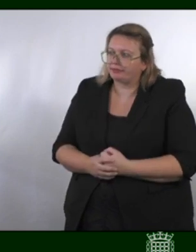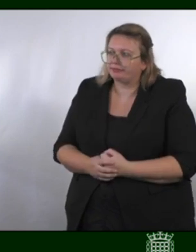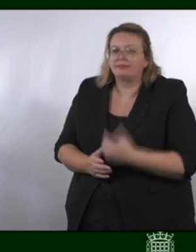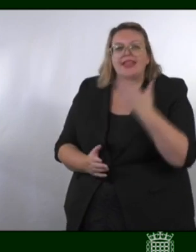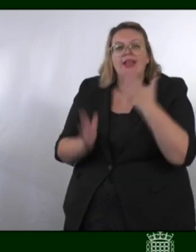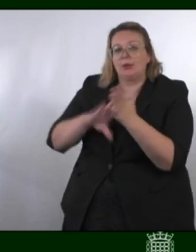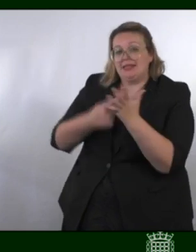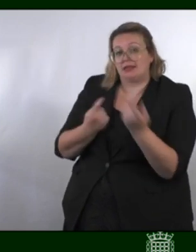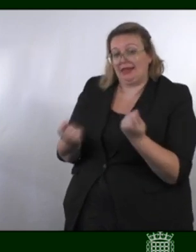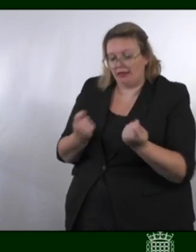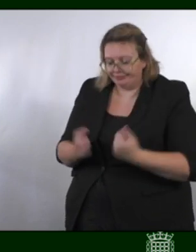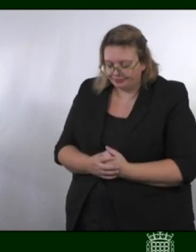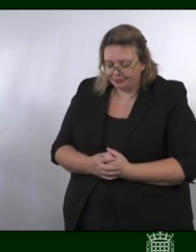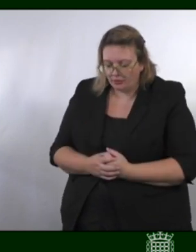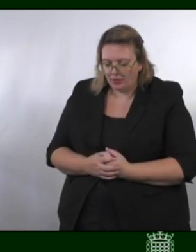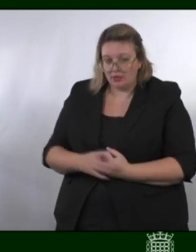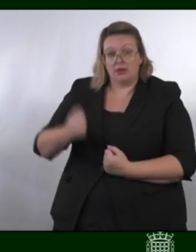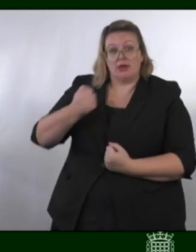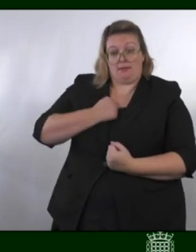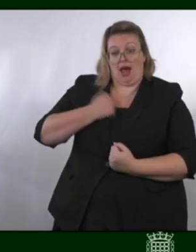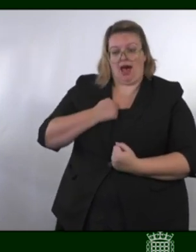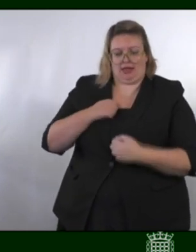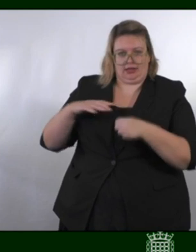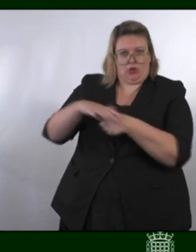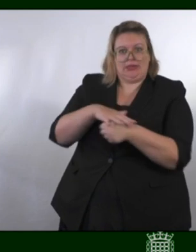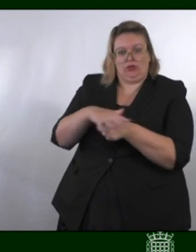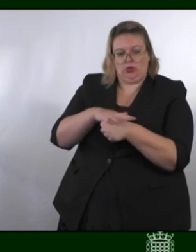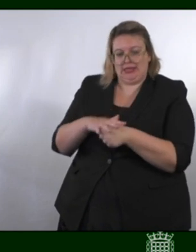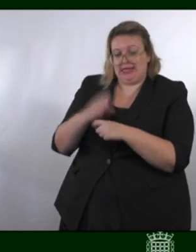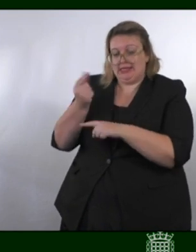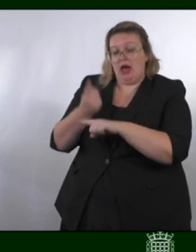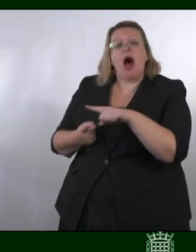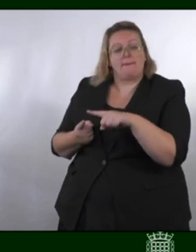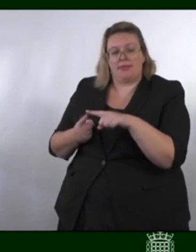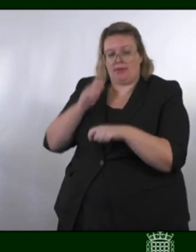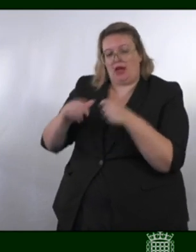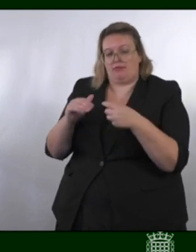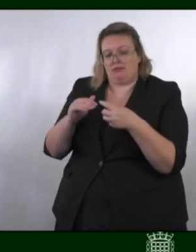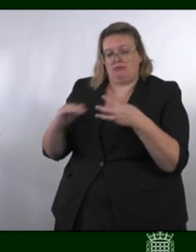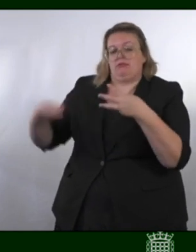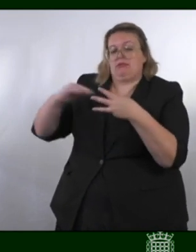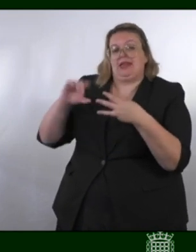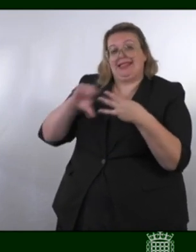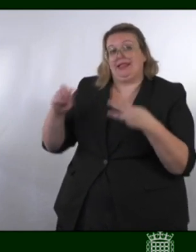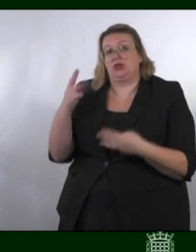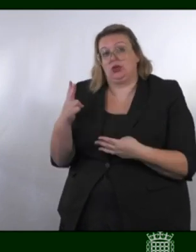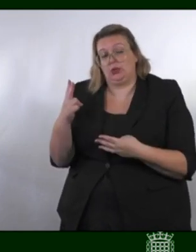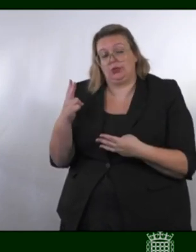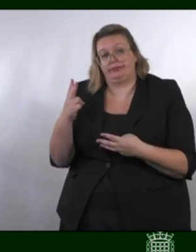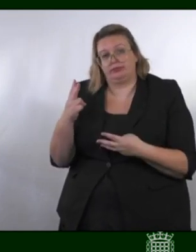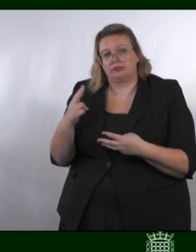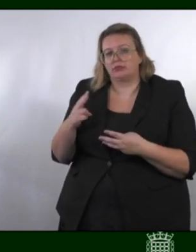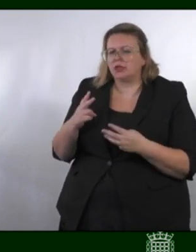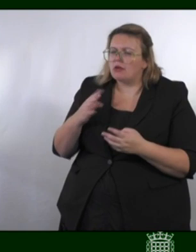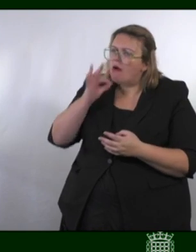my constituency has now been placed into Tier 2 restrictions. Can he therefore reassure everyone that if they stick to the rules, observe the